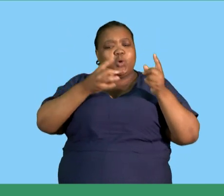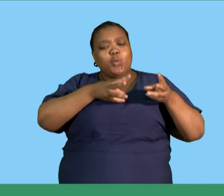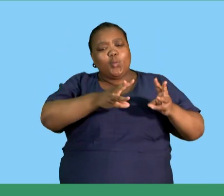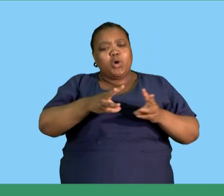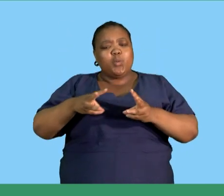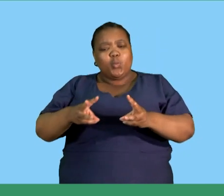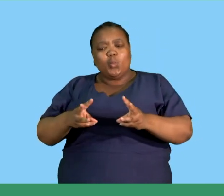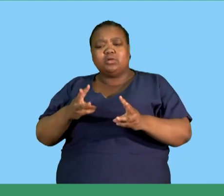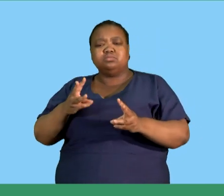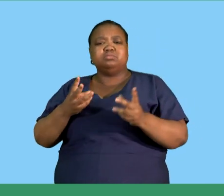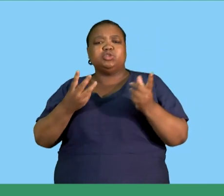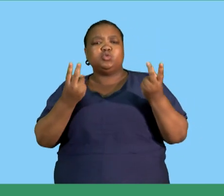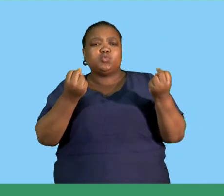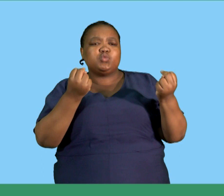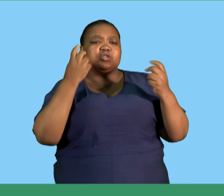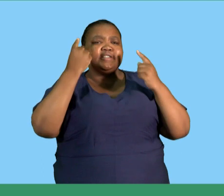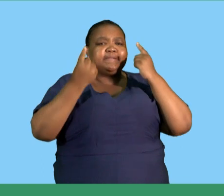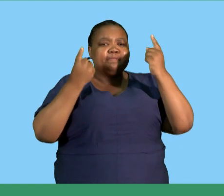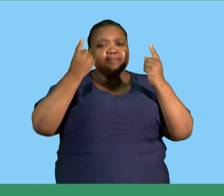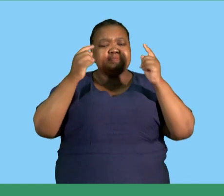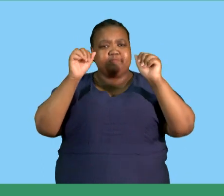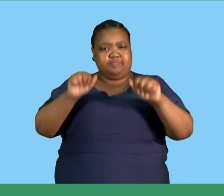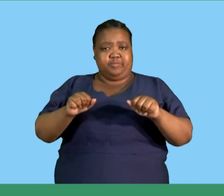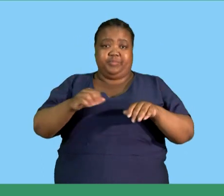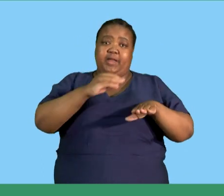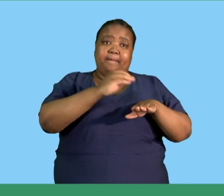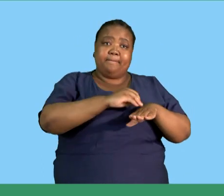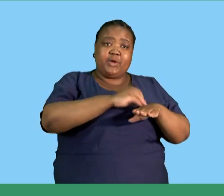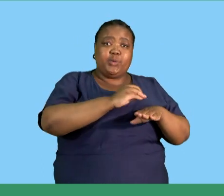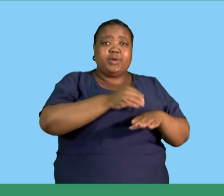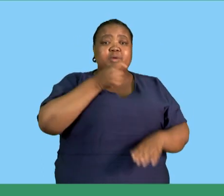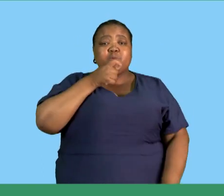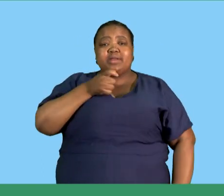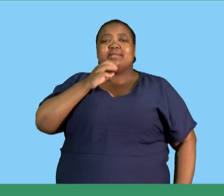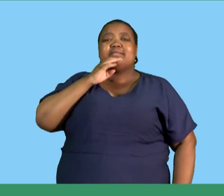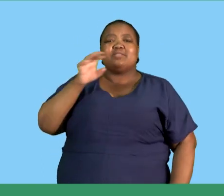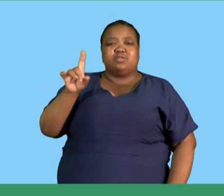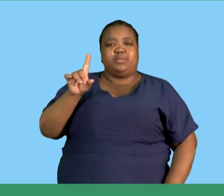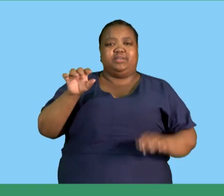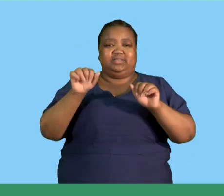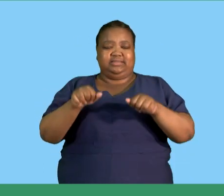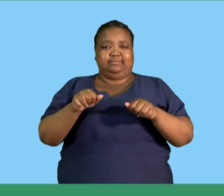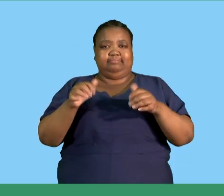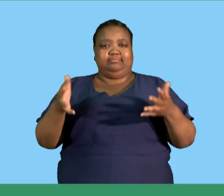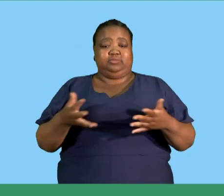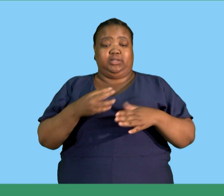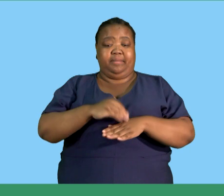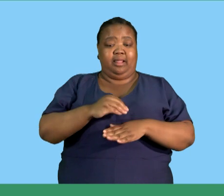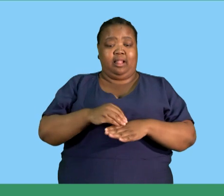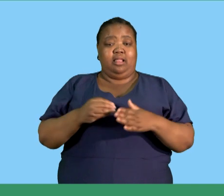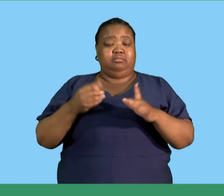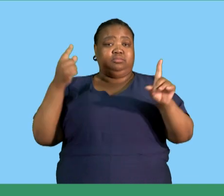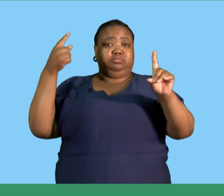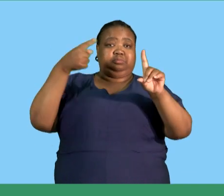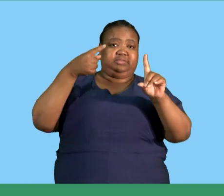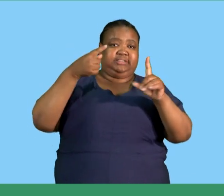approaches. Then we've got problem. A problem is experiencing uncertainty or difficulty in achieving what